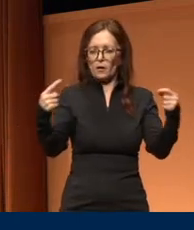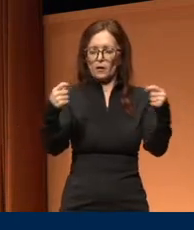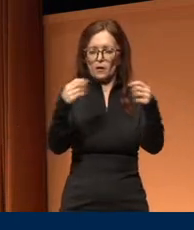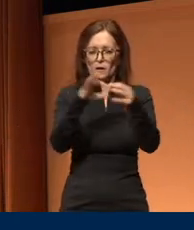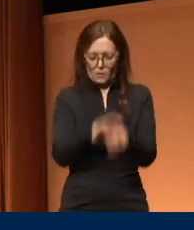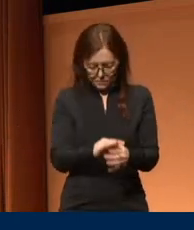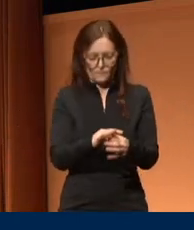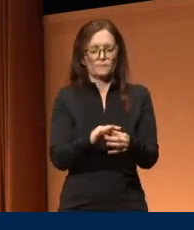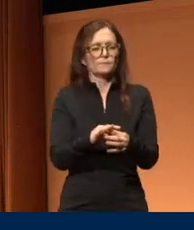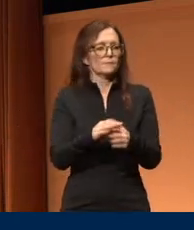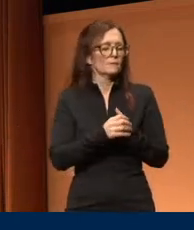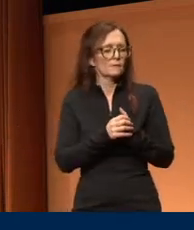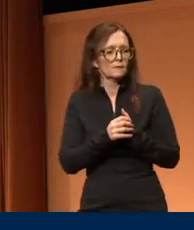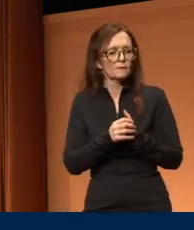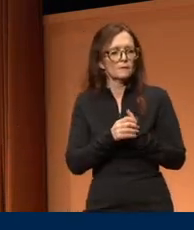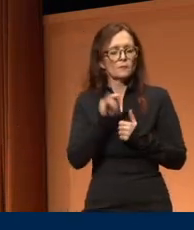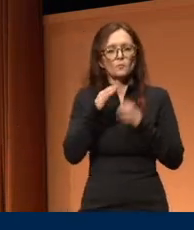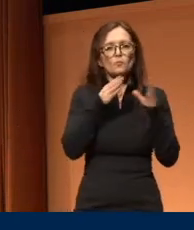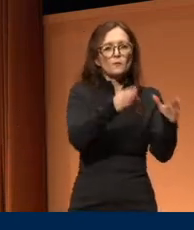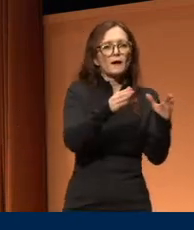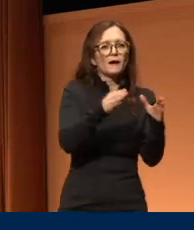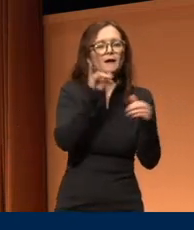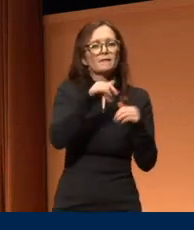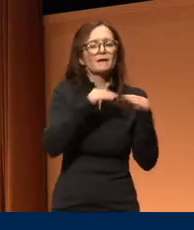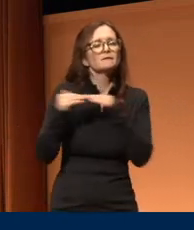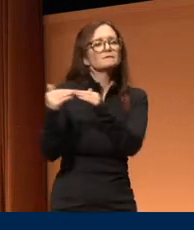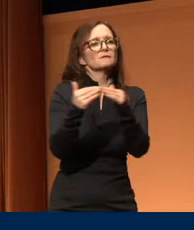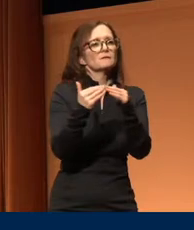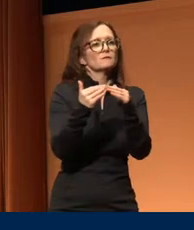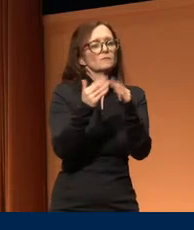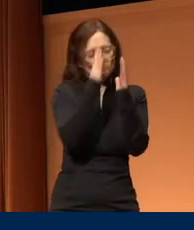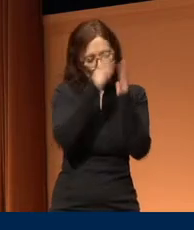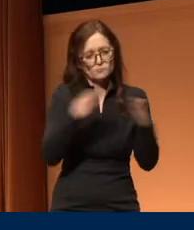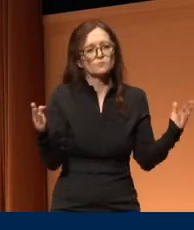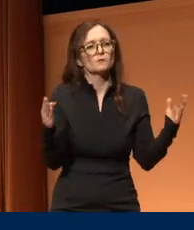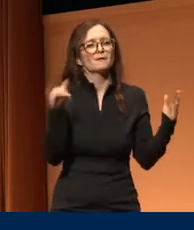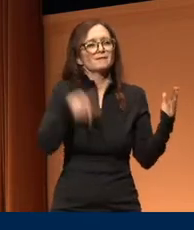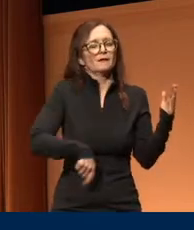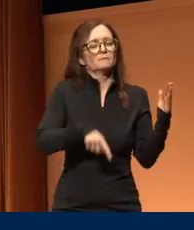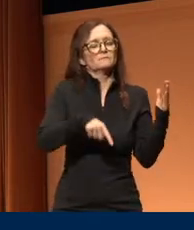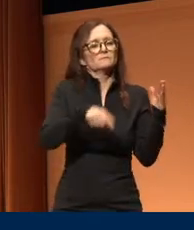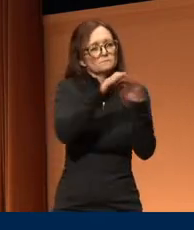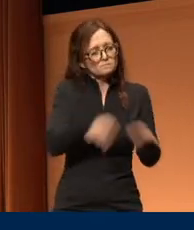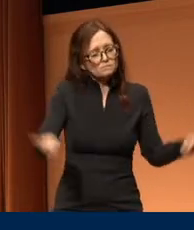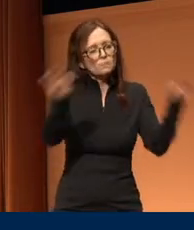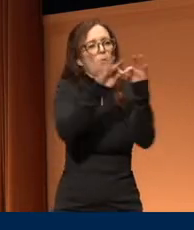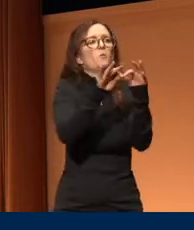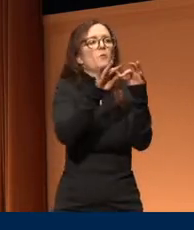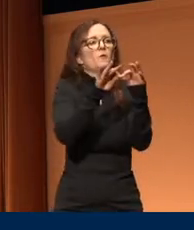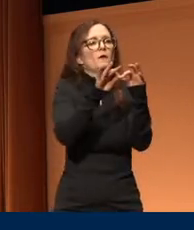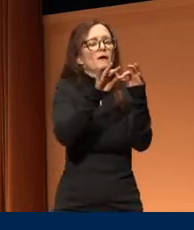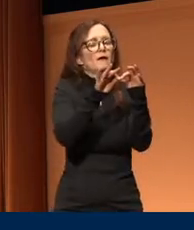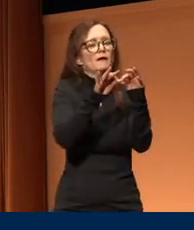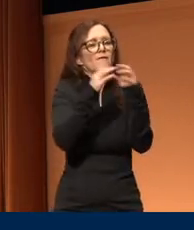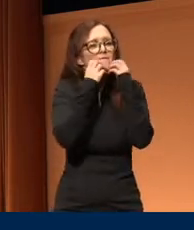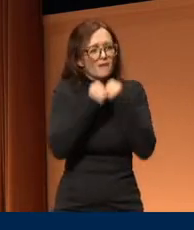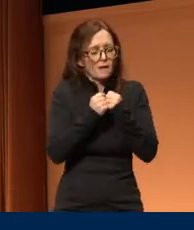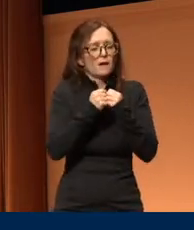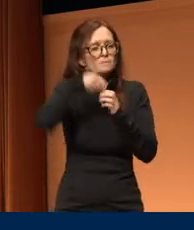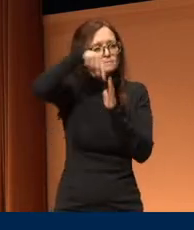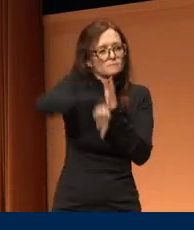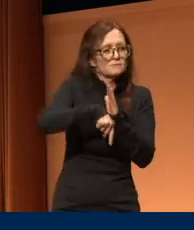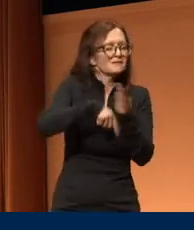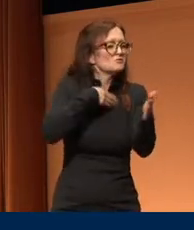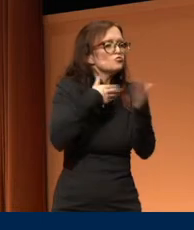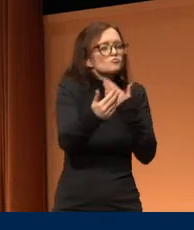means certainly, the way a democratic, liberal society, true to its core values, should treat all its members, regardless of